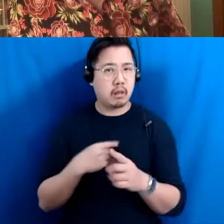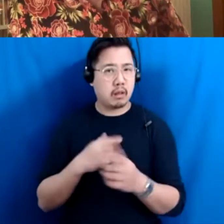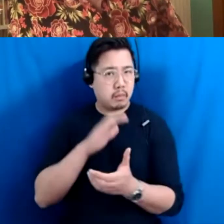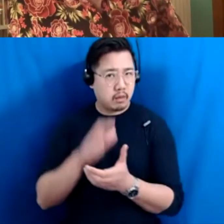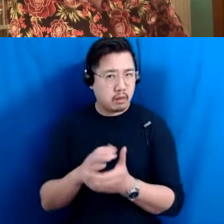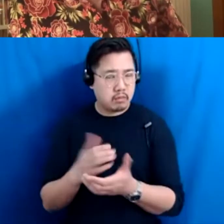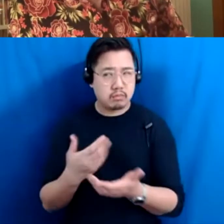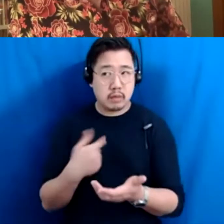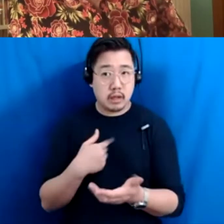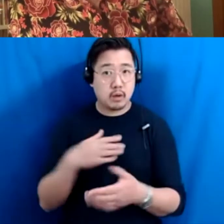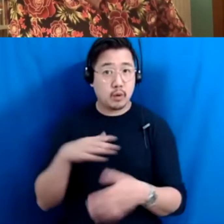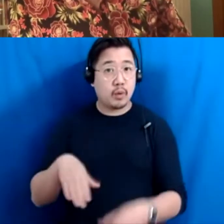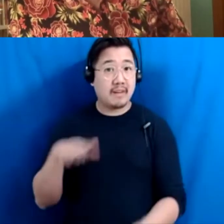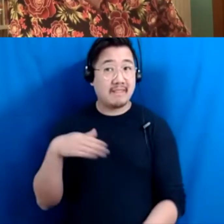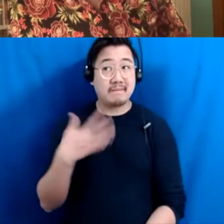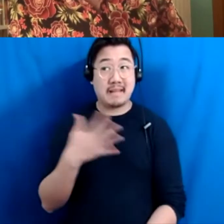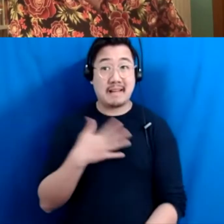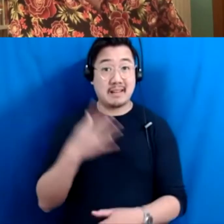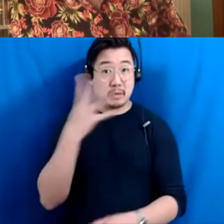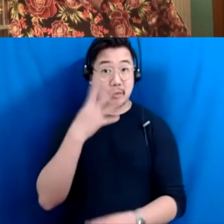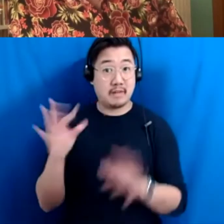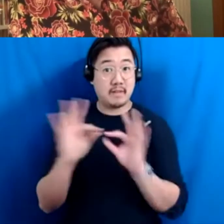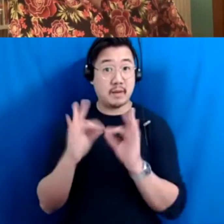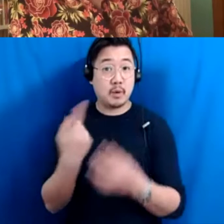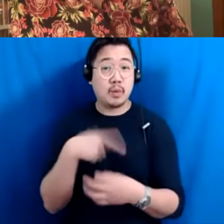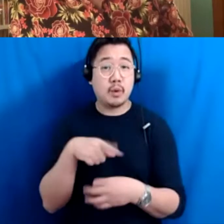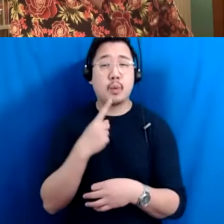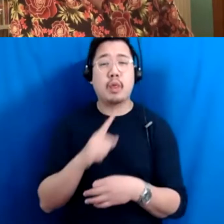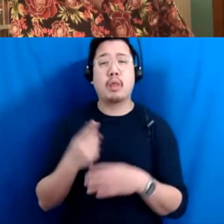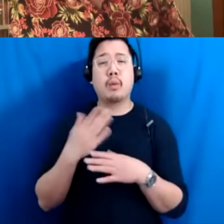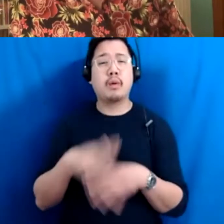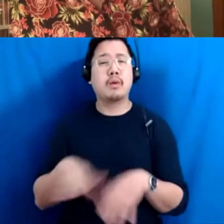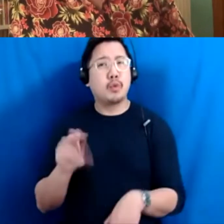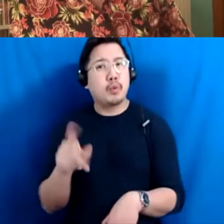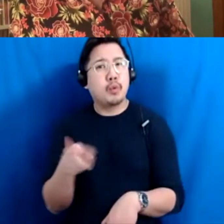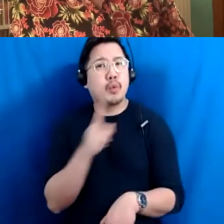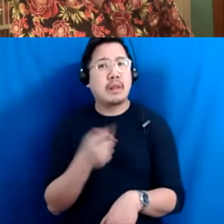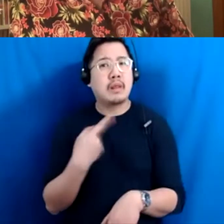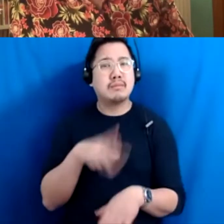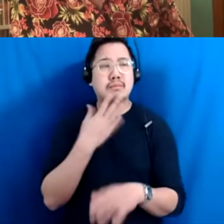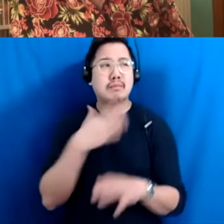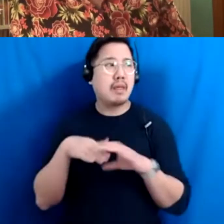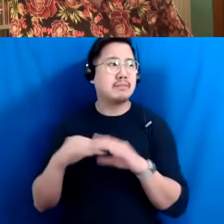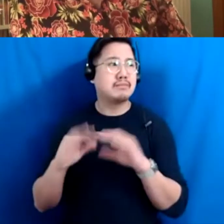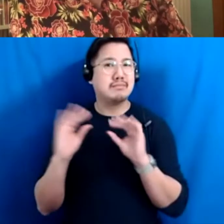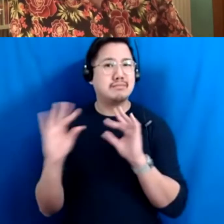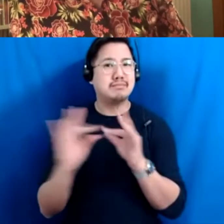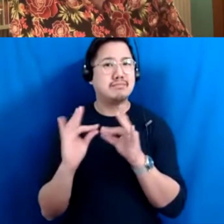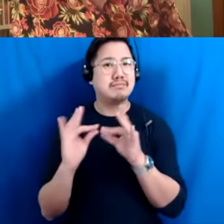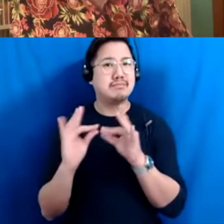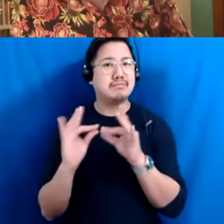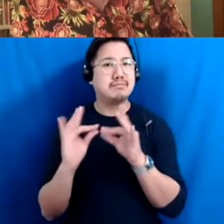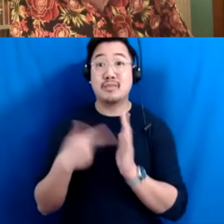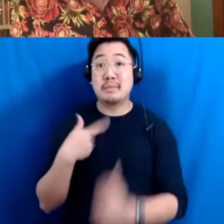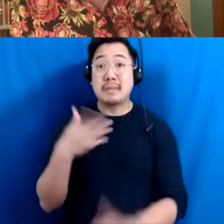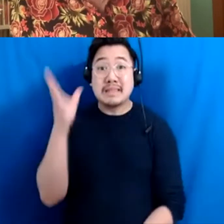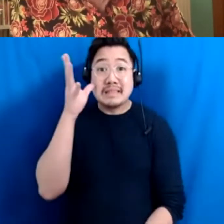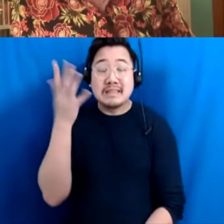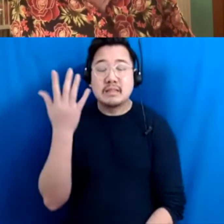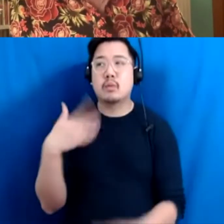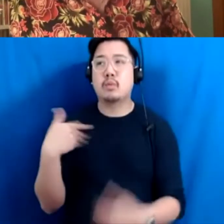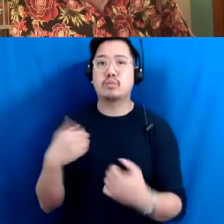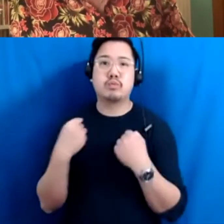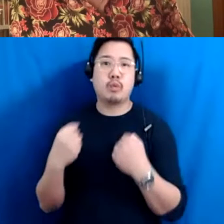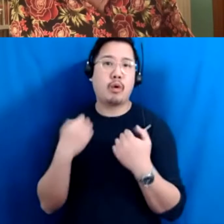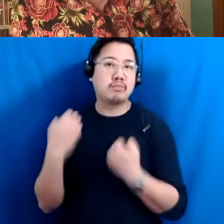super quiet. I think we were super talkative. We weren't just super talkative, but we were, like my dad, very emotional.